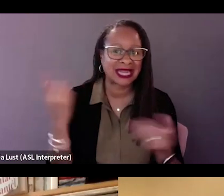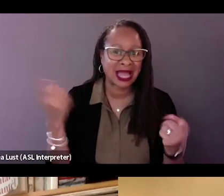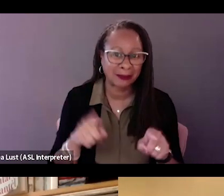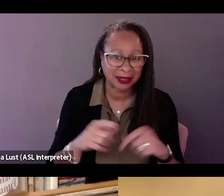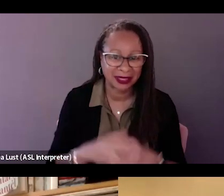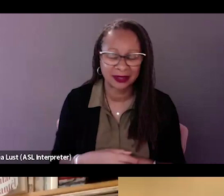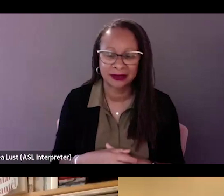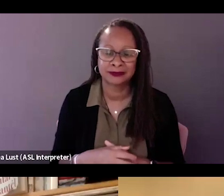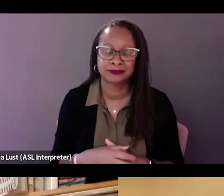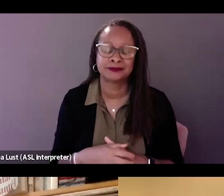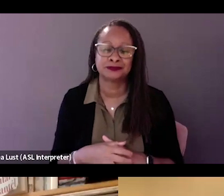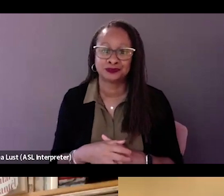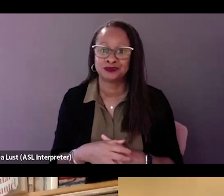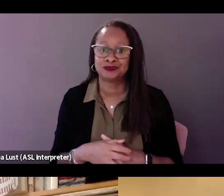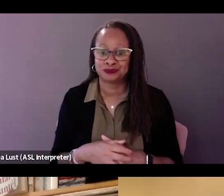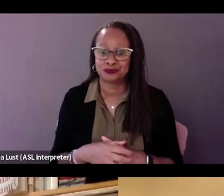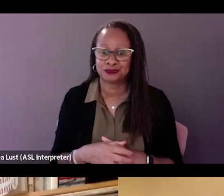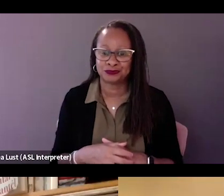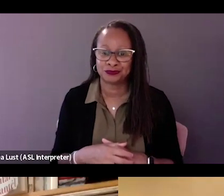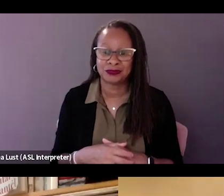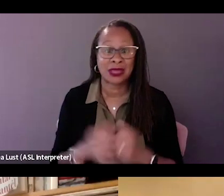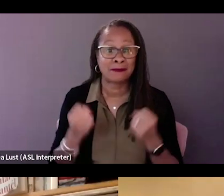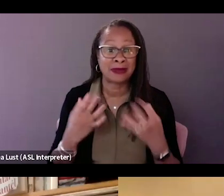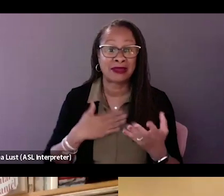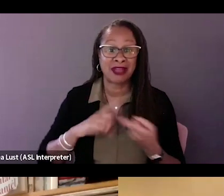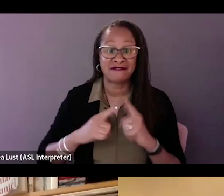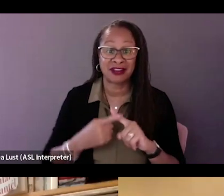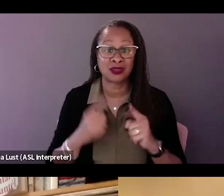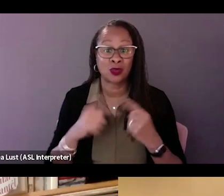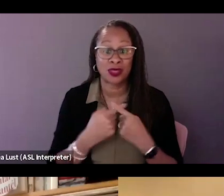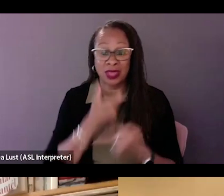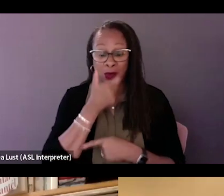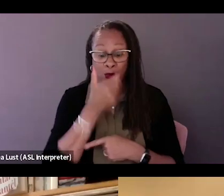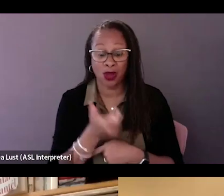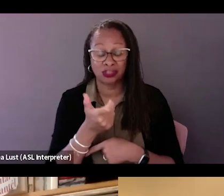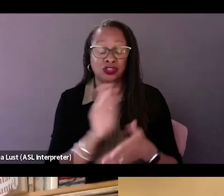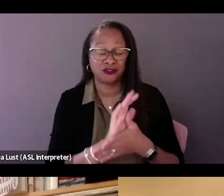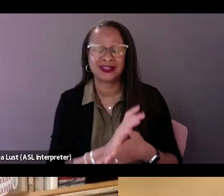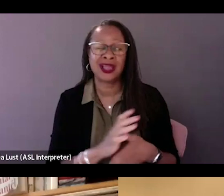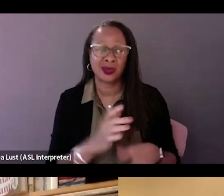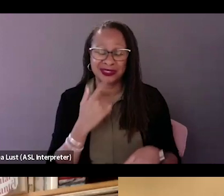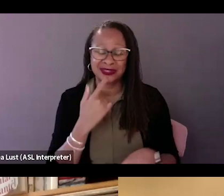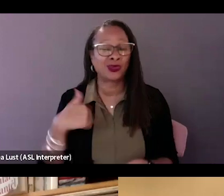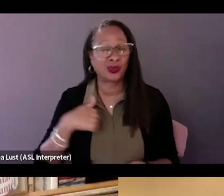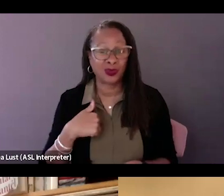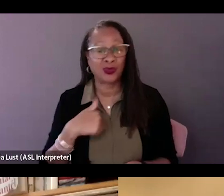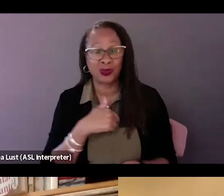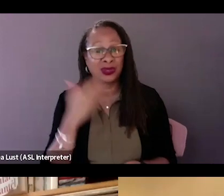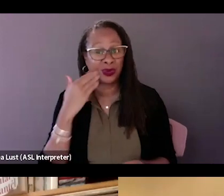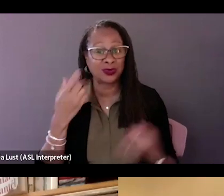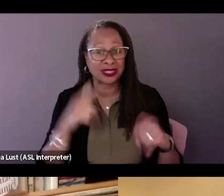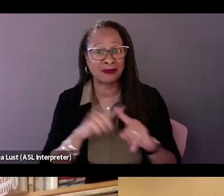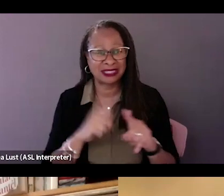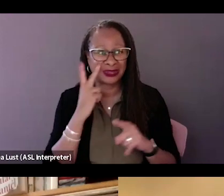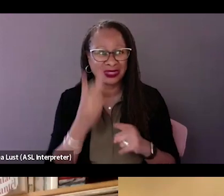happening. A lot of my friends, when they watch the film, they say, we knew this was happening, but to see it all